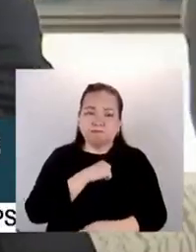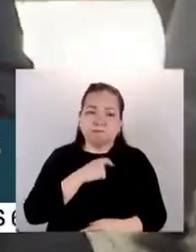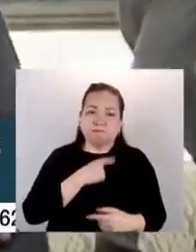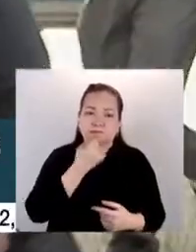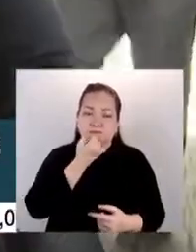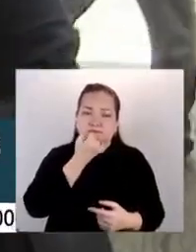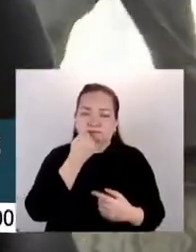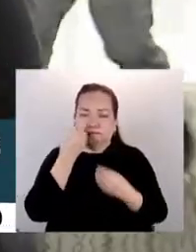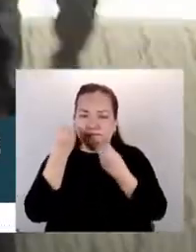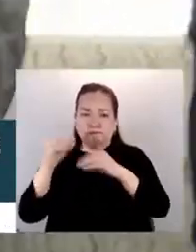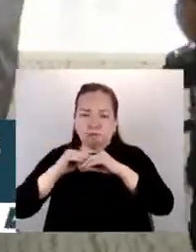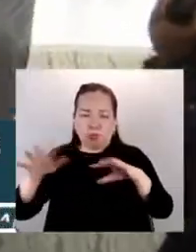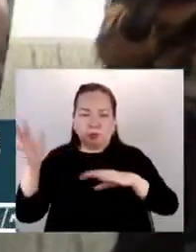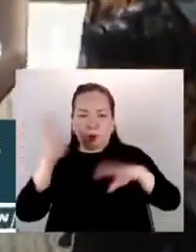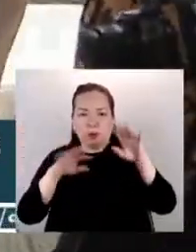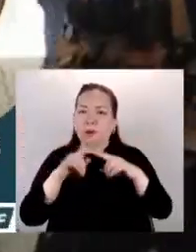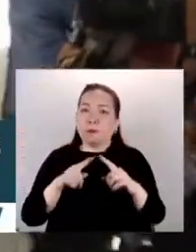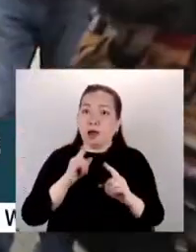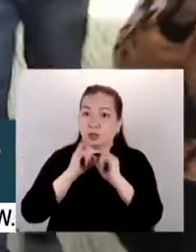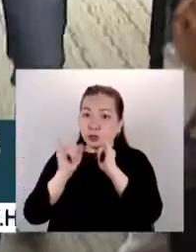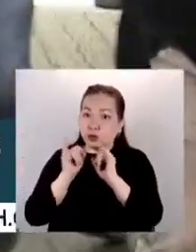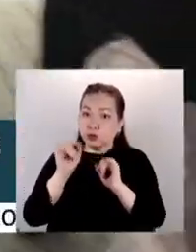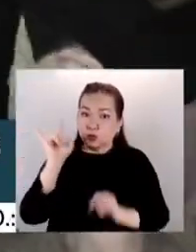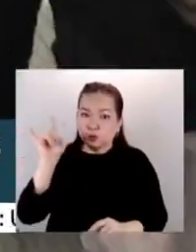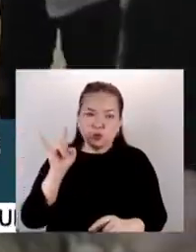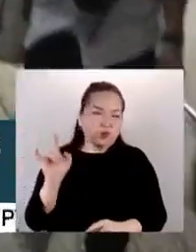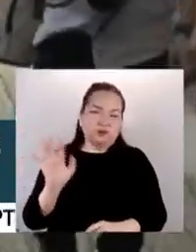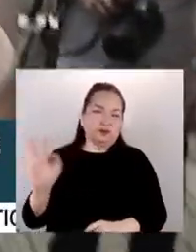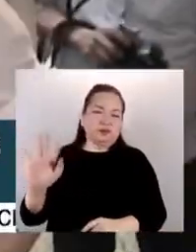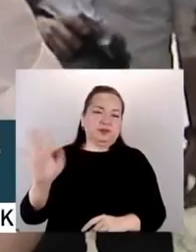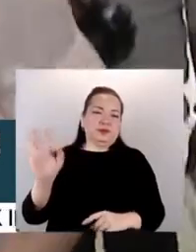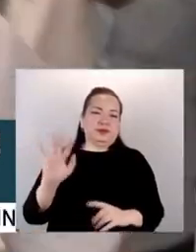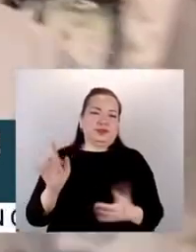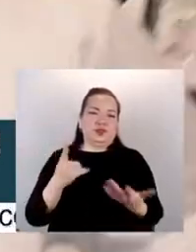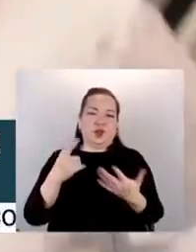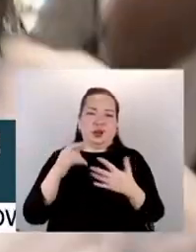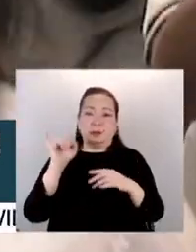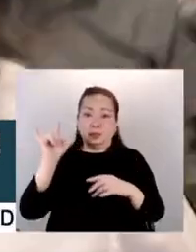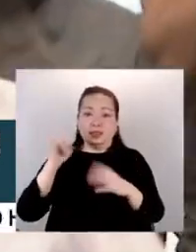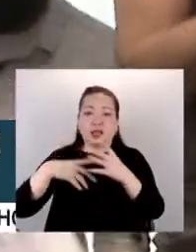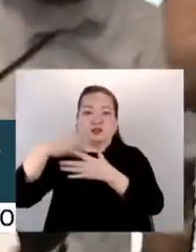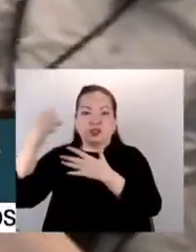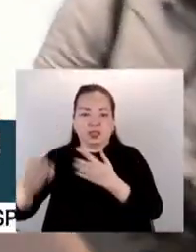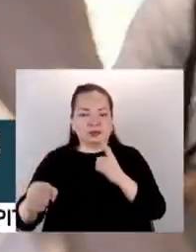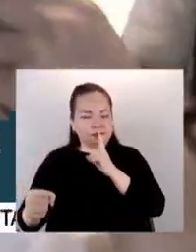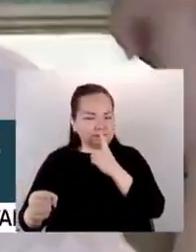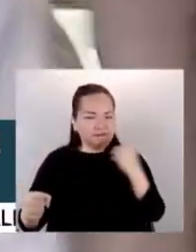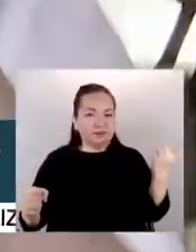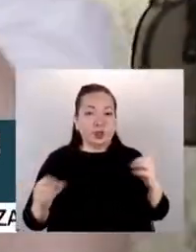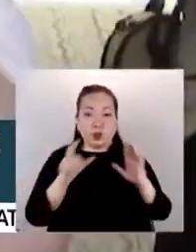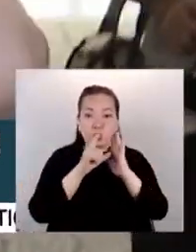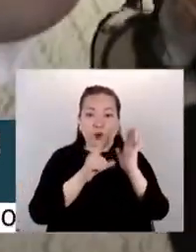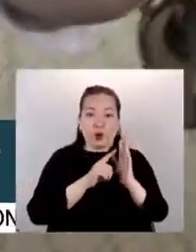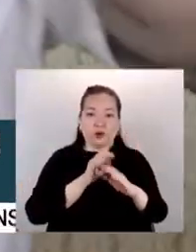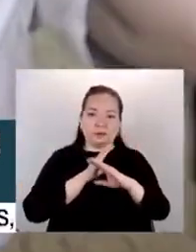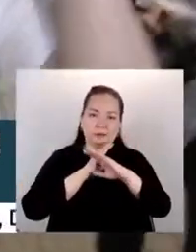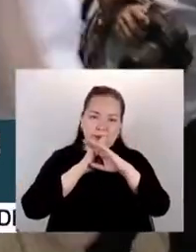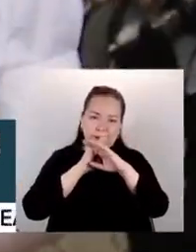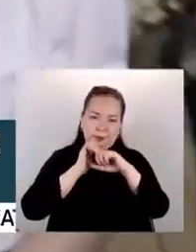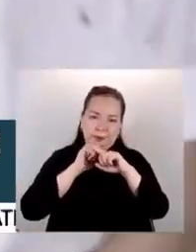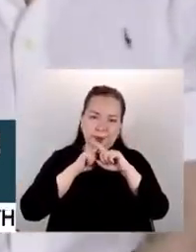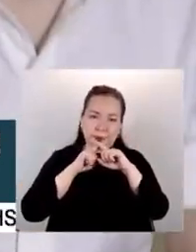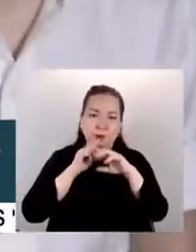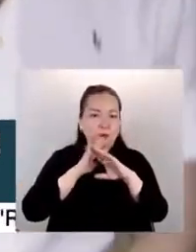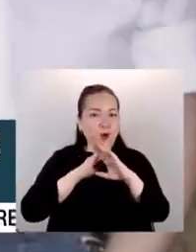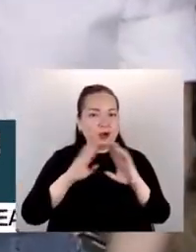to give any comment to the media, who were only allowed to stay outside the courtroom. Her lawyers also declined to comment. However, the case against security